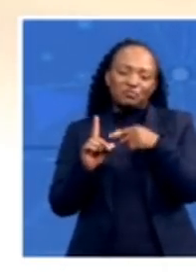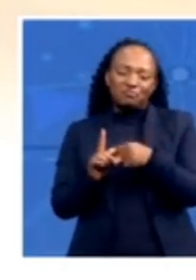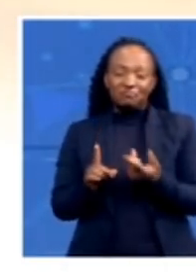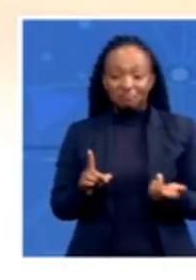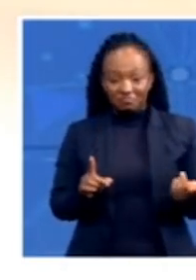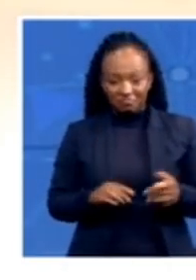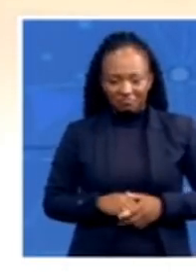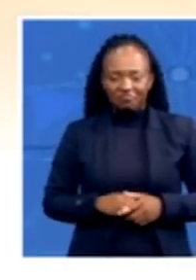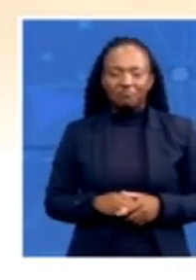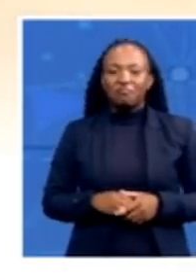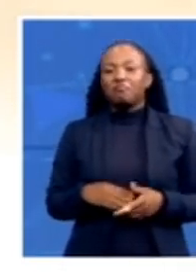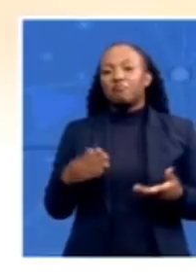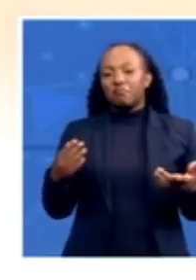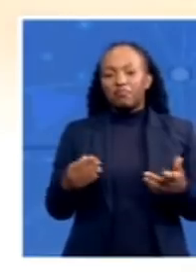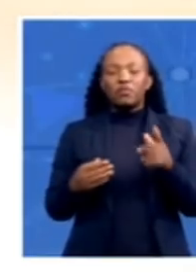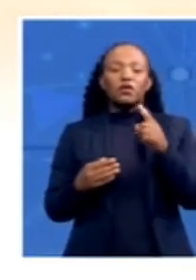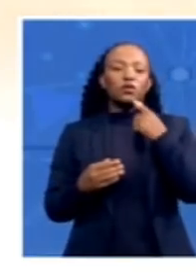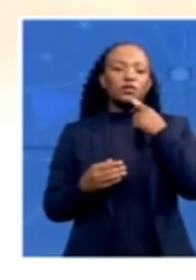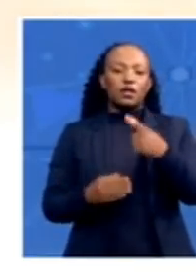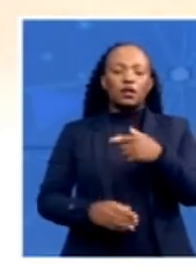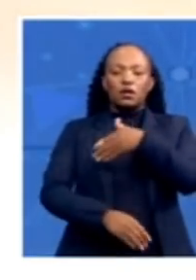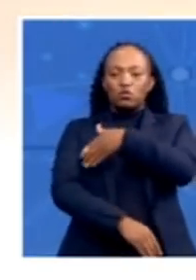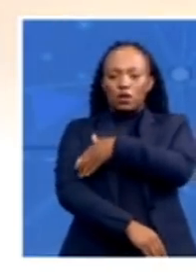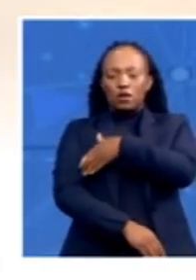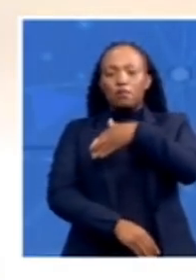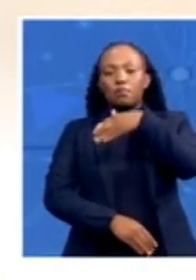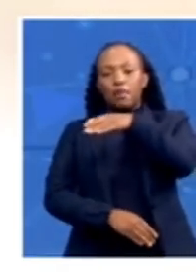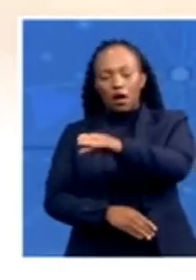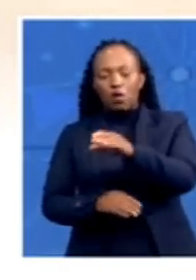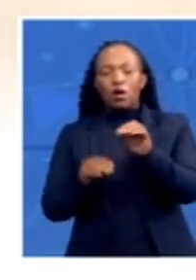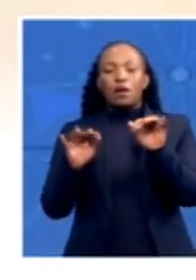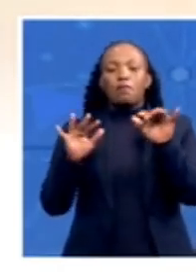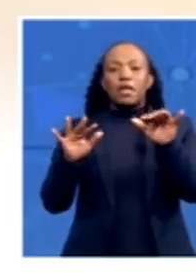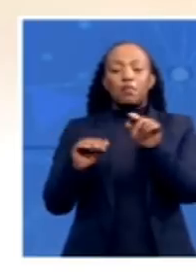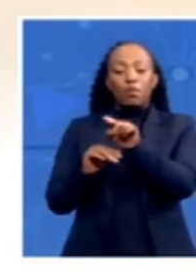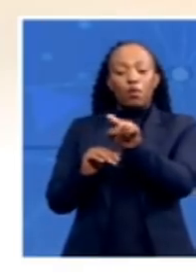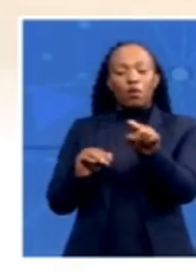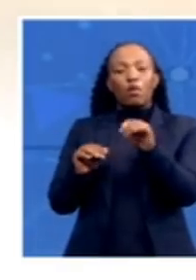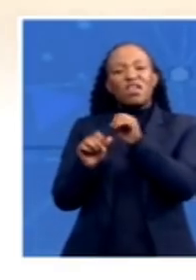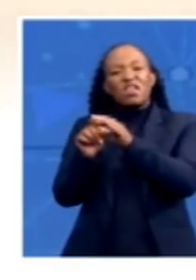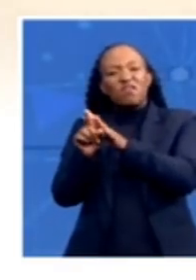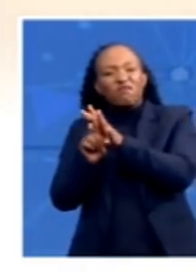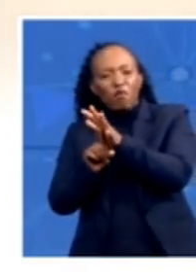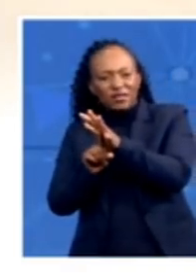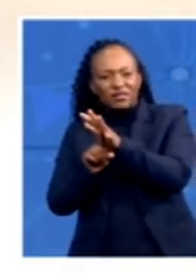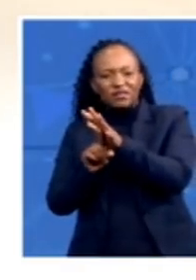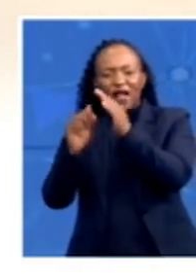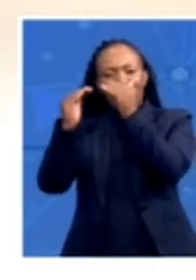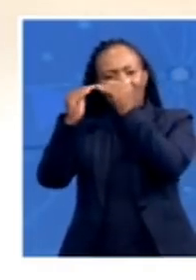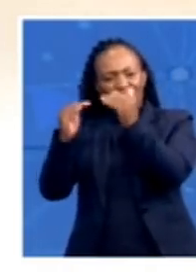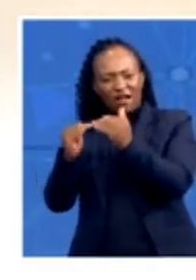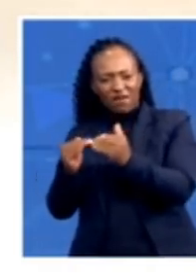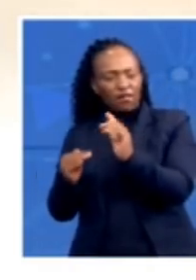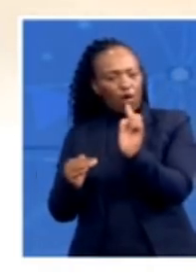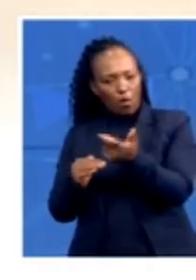empower the people of influence at every level. And I want to say, if I'm just going to bring this to a close very quickly,